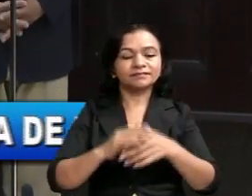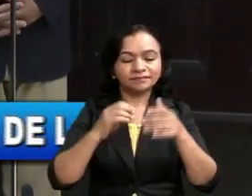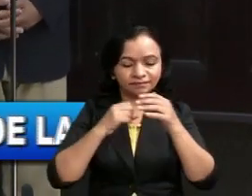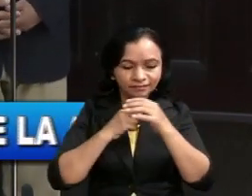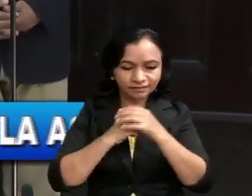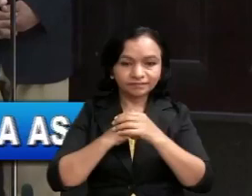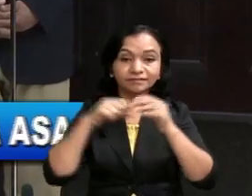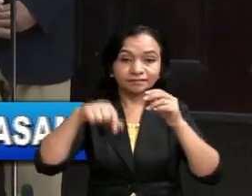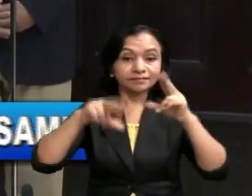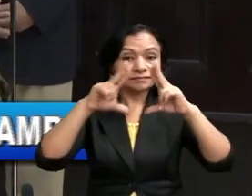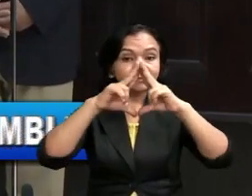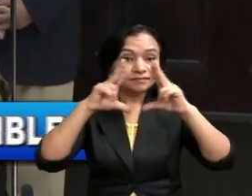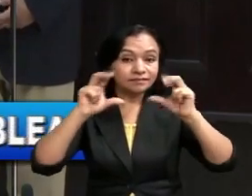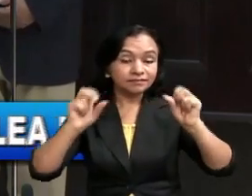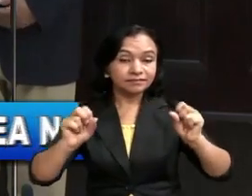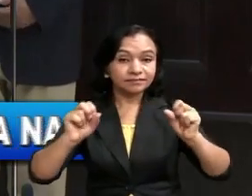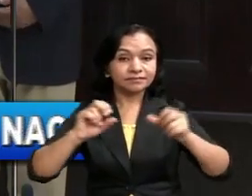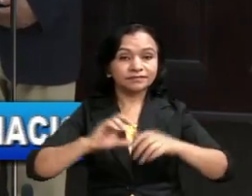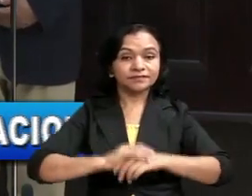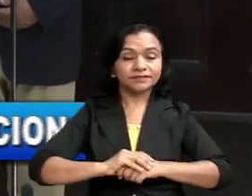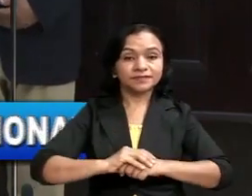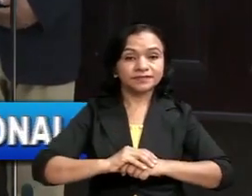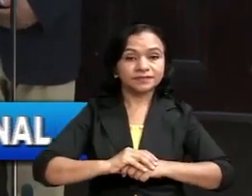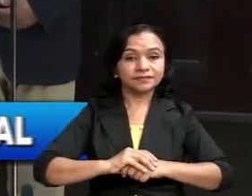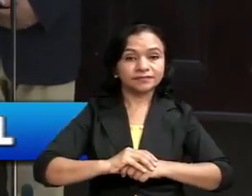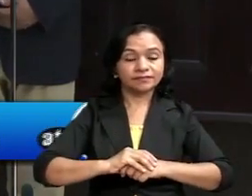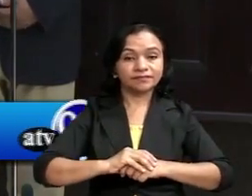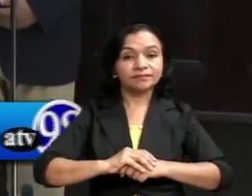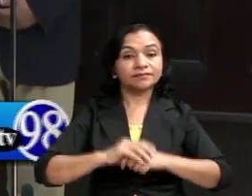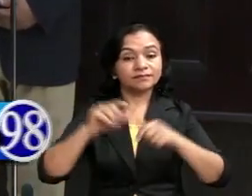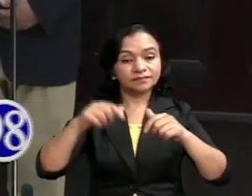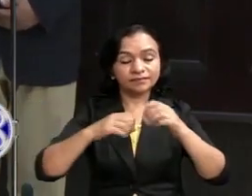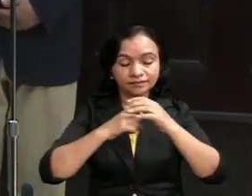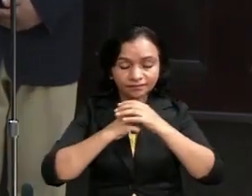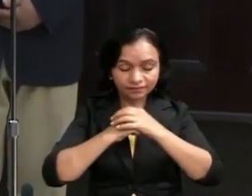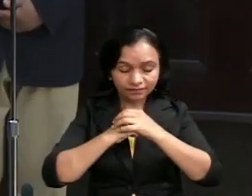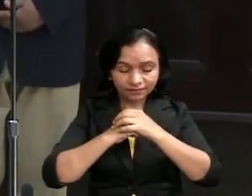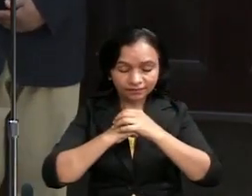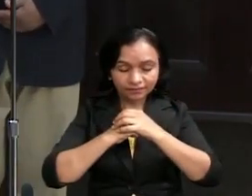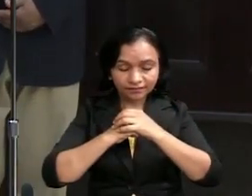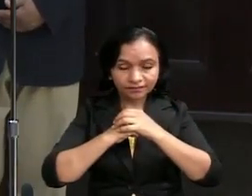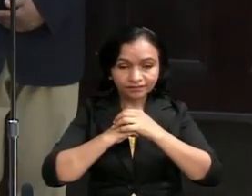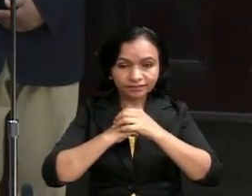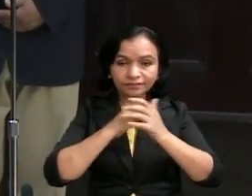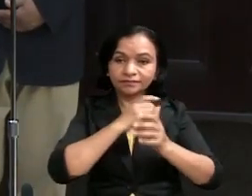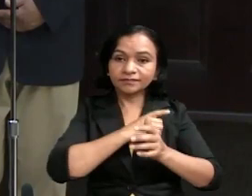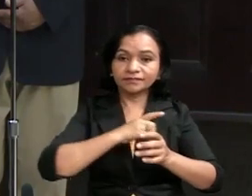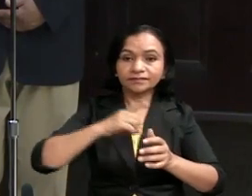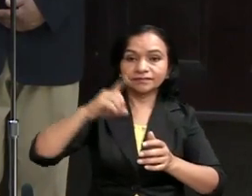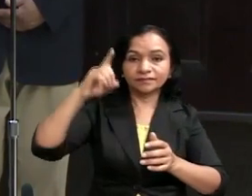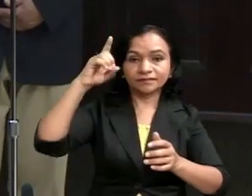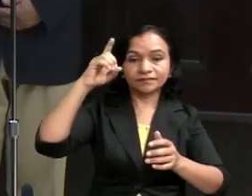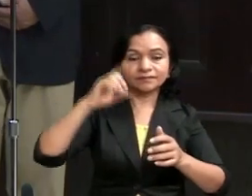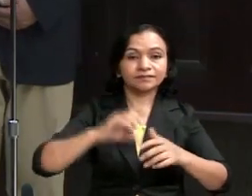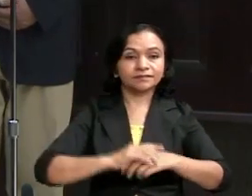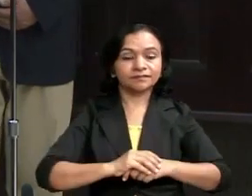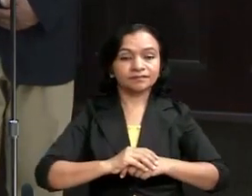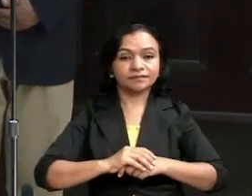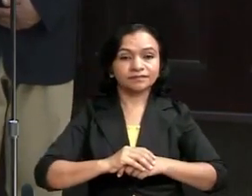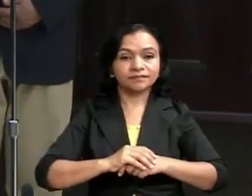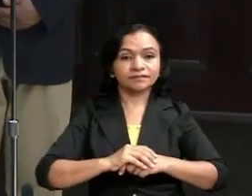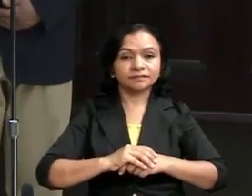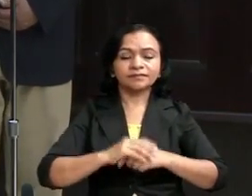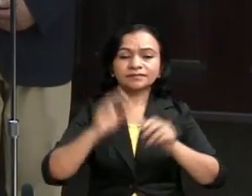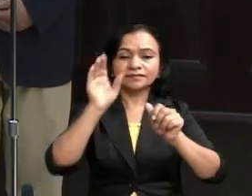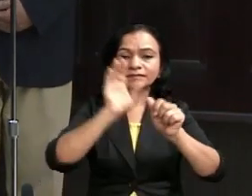por su país. And right now I pray, Lord. Y ahora voy a orar. Oro, Señor, these people that you've put in this position, que les des